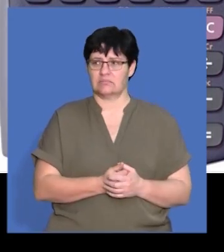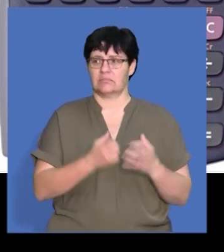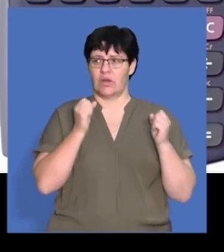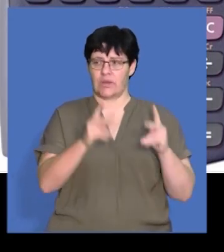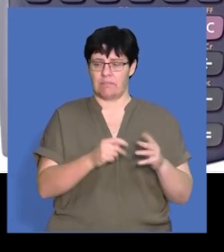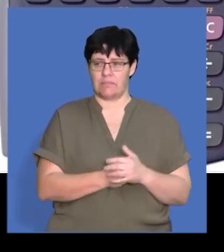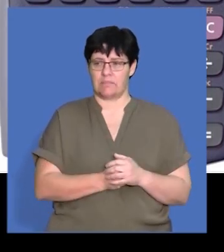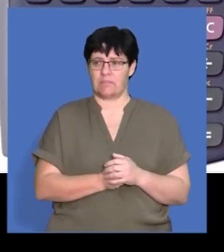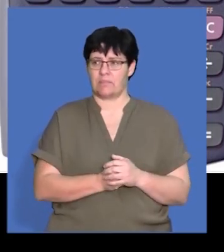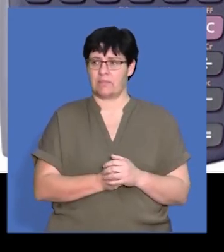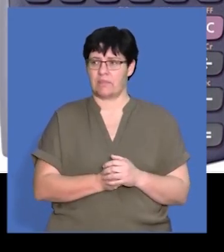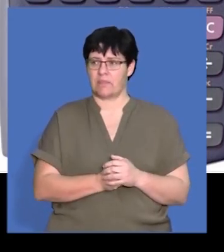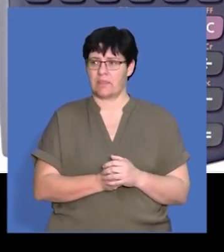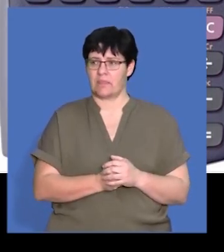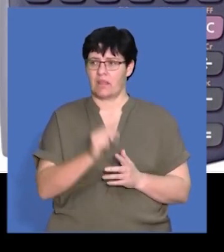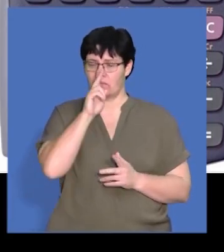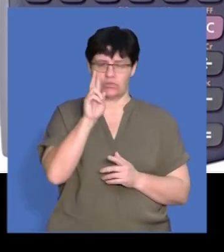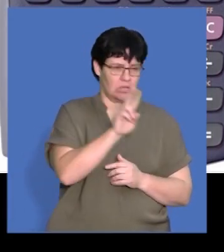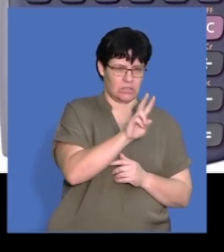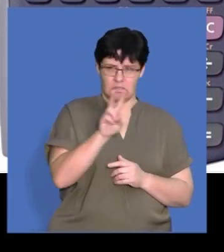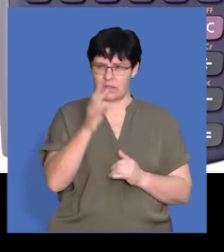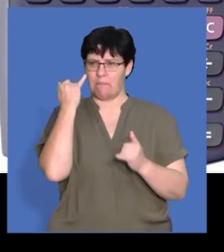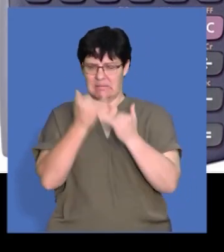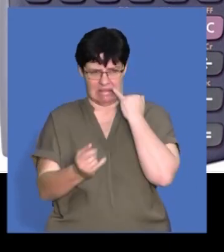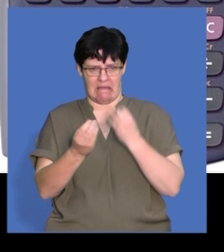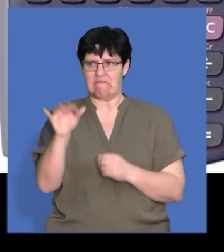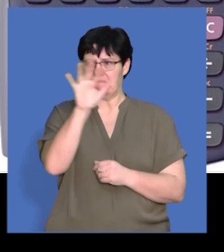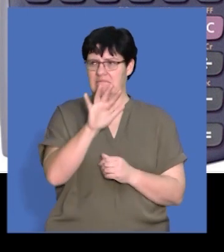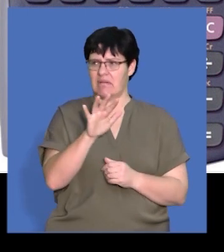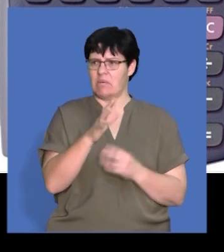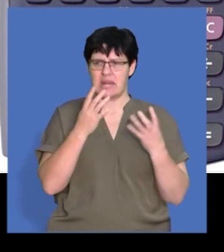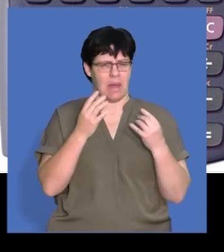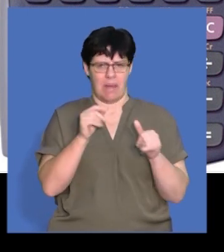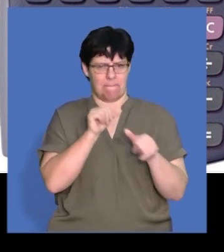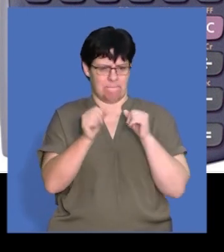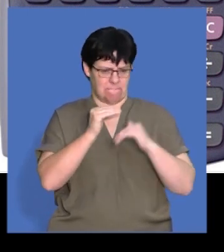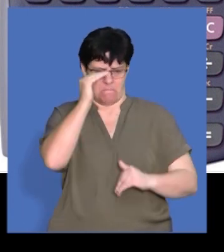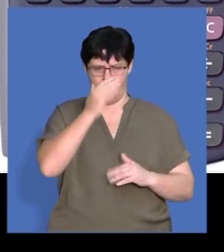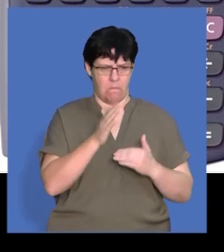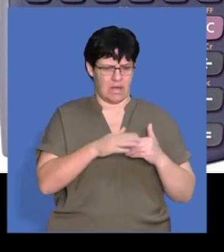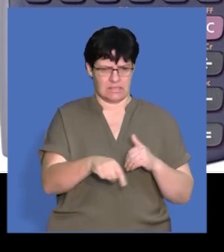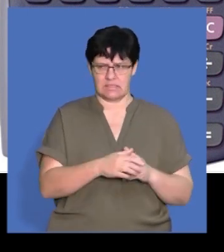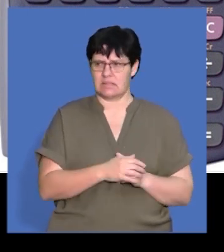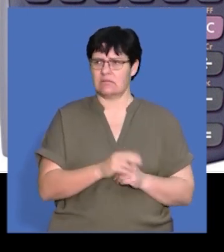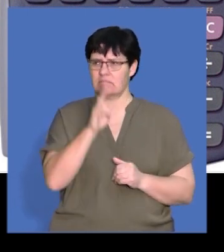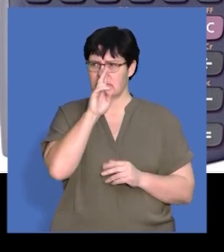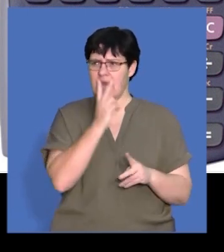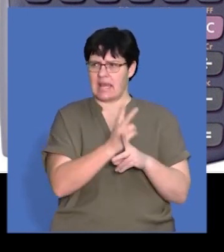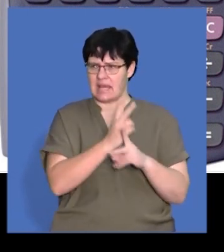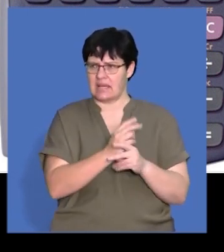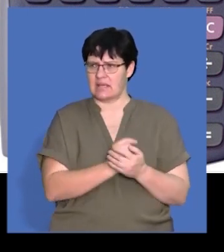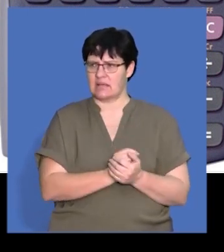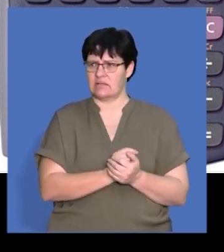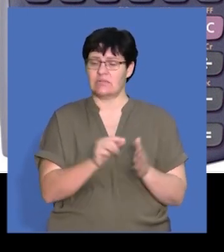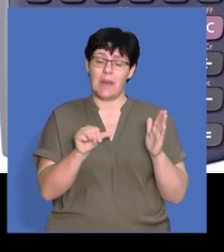Okay, and we've got a mistake somewhere because the number should be much bigger. So let's try that again. This